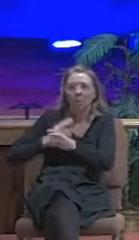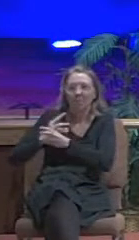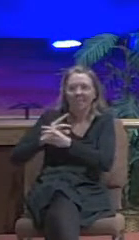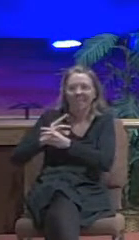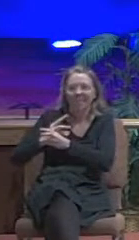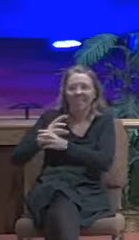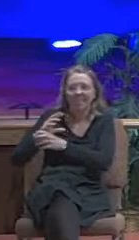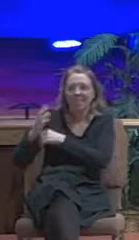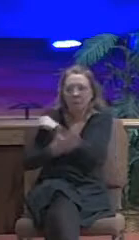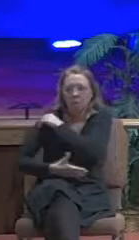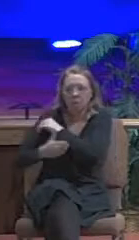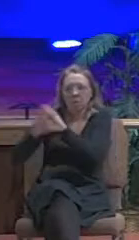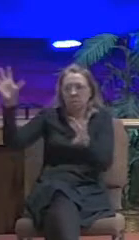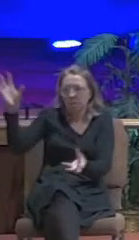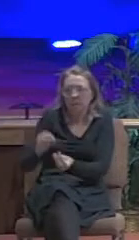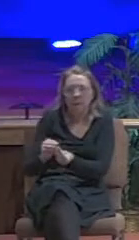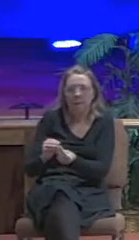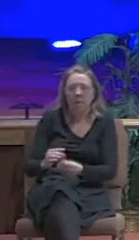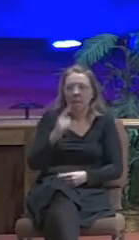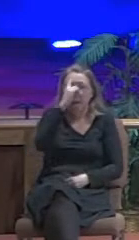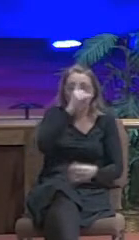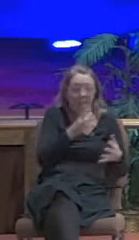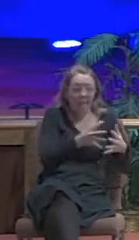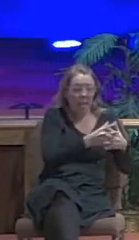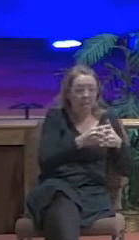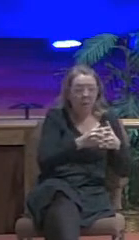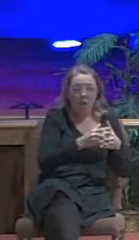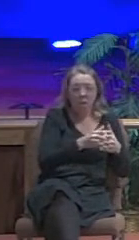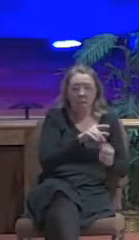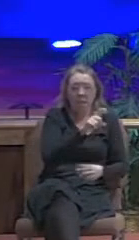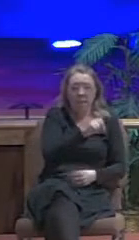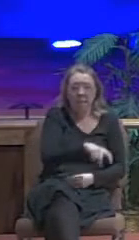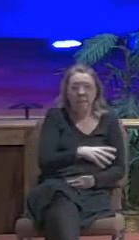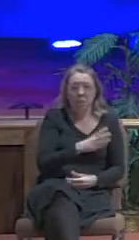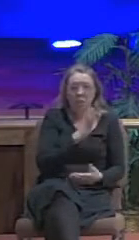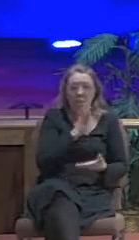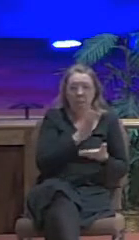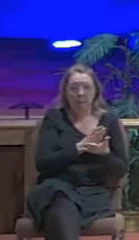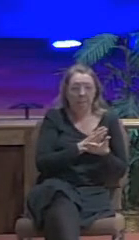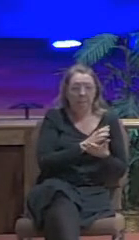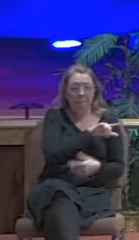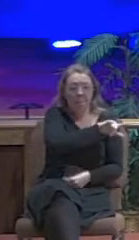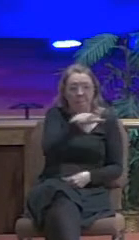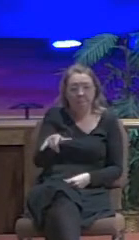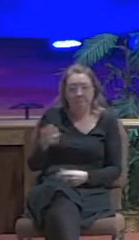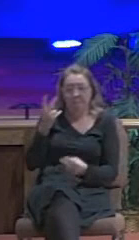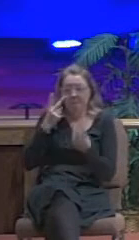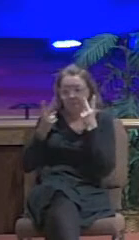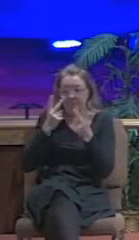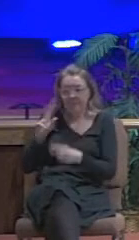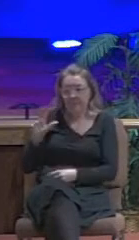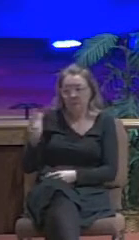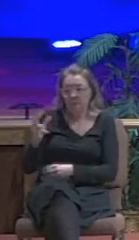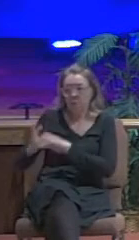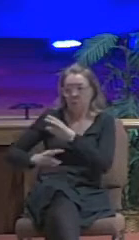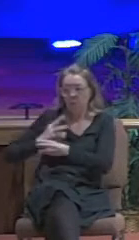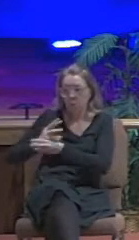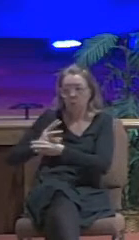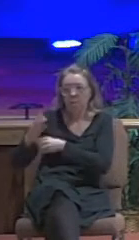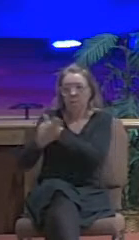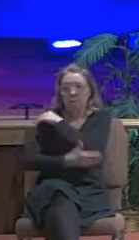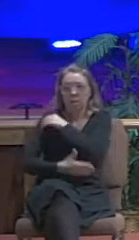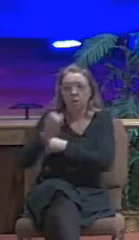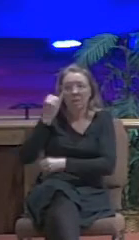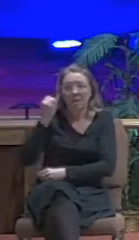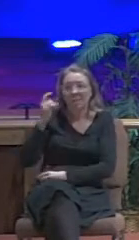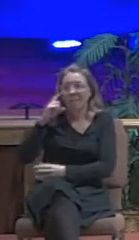And I think America just needs to take a missions trip to a third world country. And they went to the Philippines and saw people living